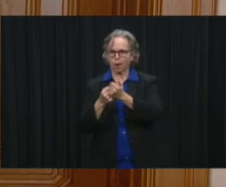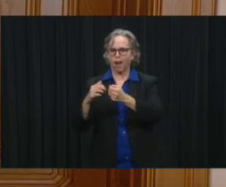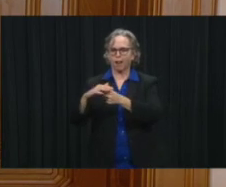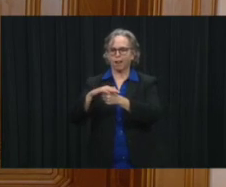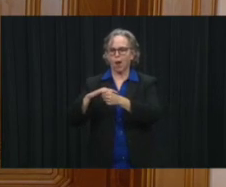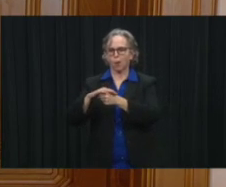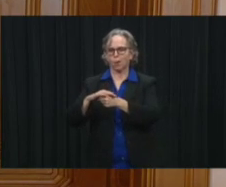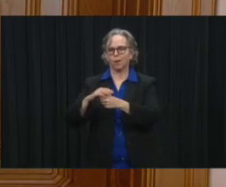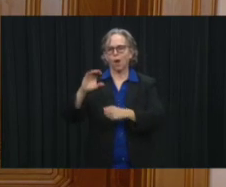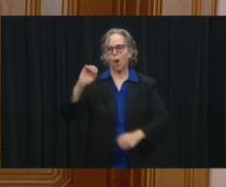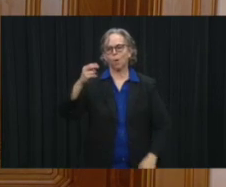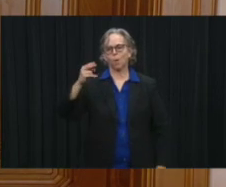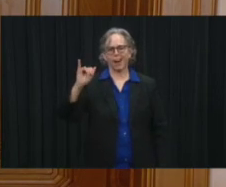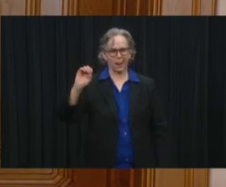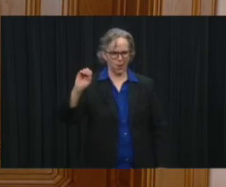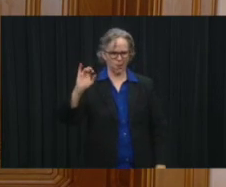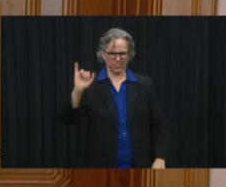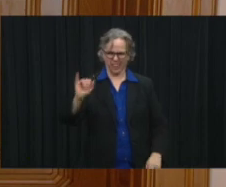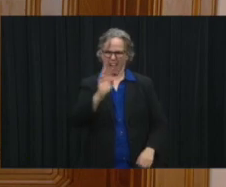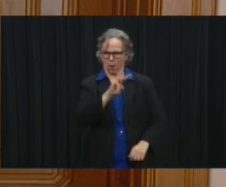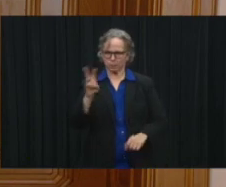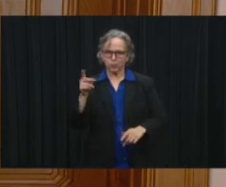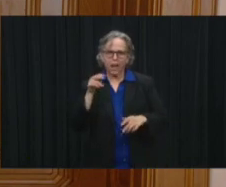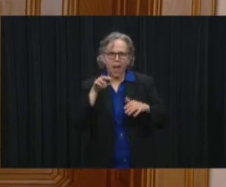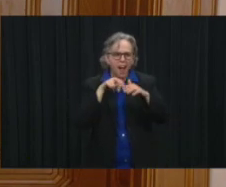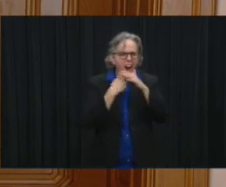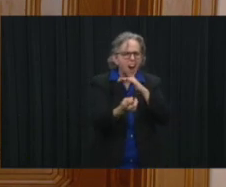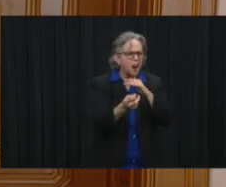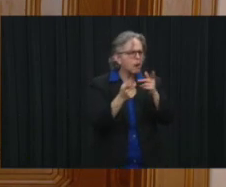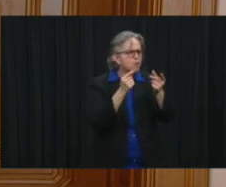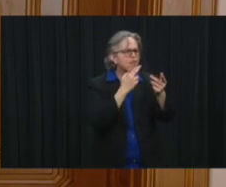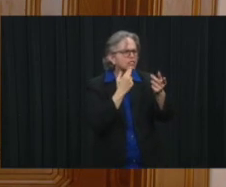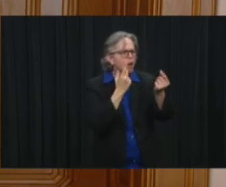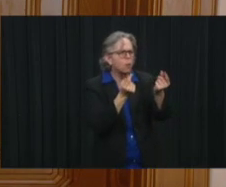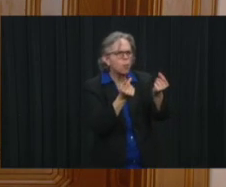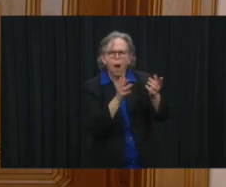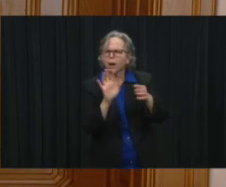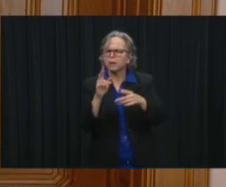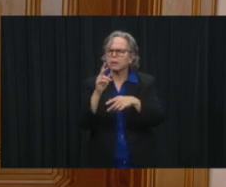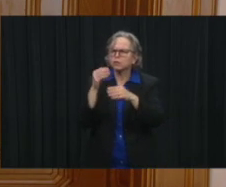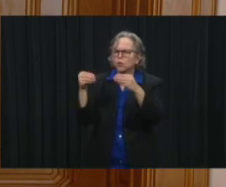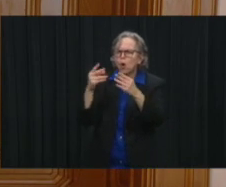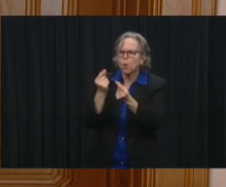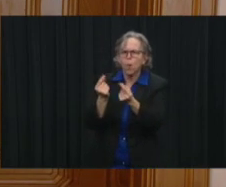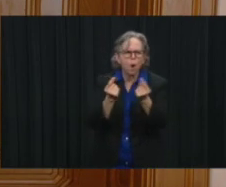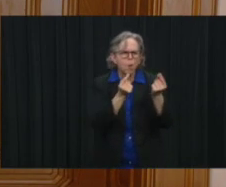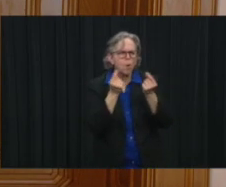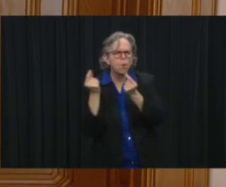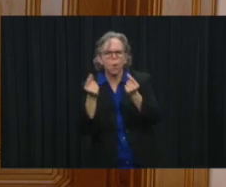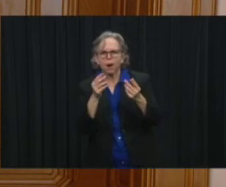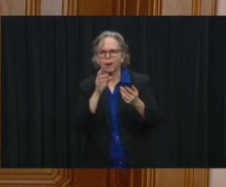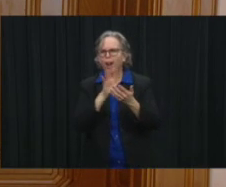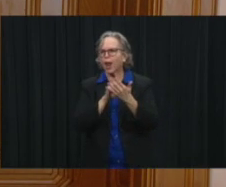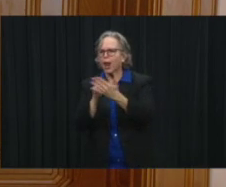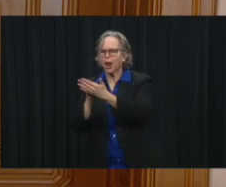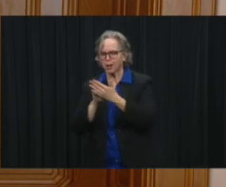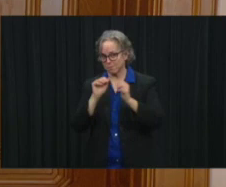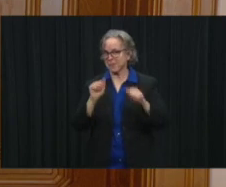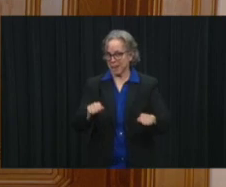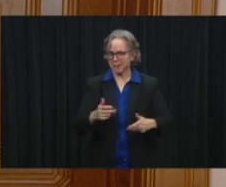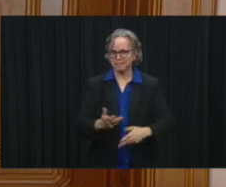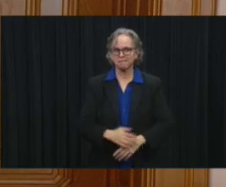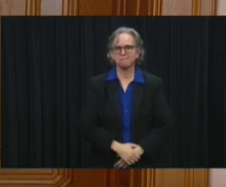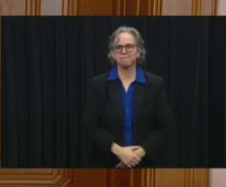There certainly are challenging times for the state, but we are in this together, and if we can support our